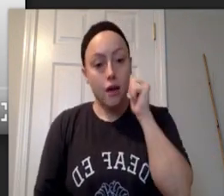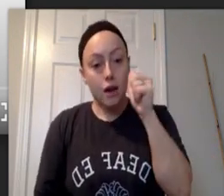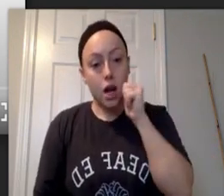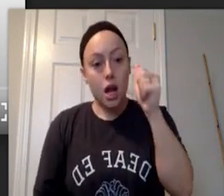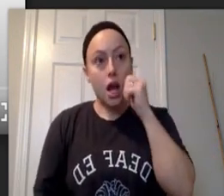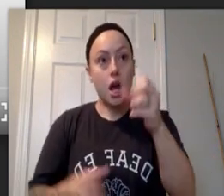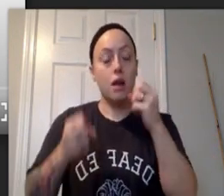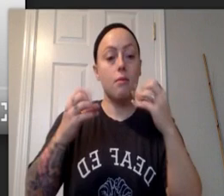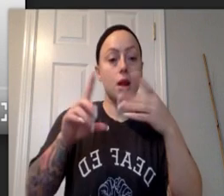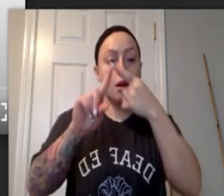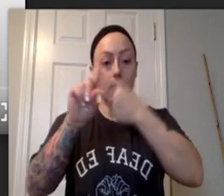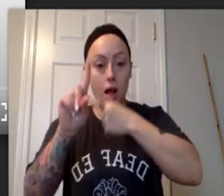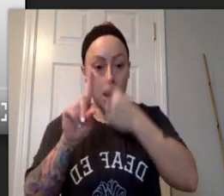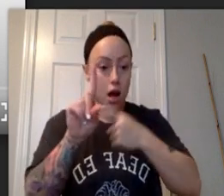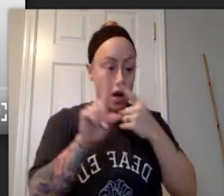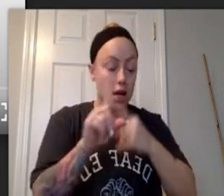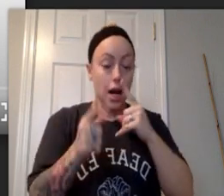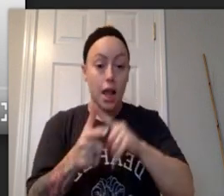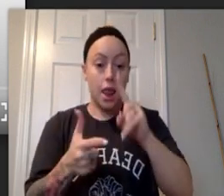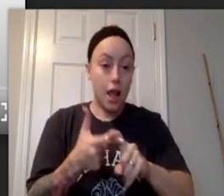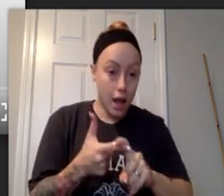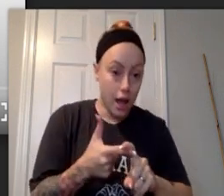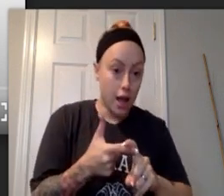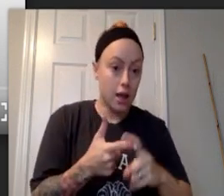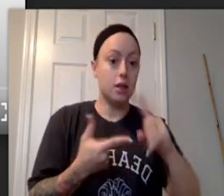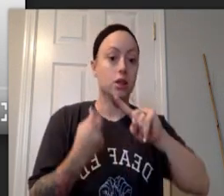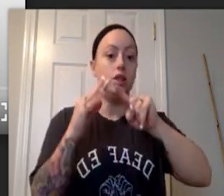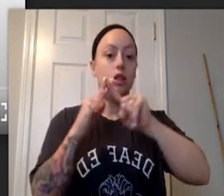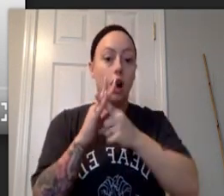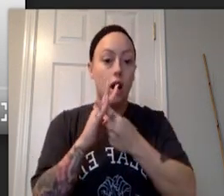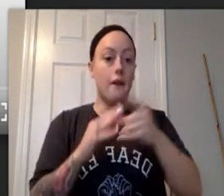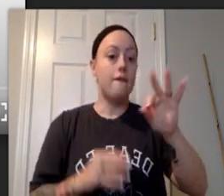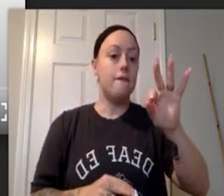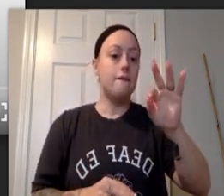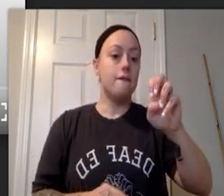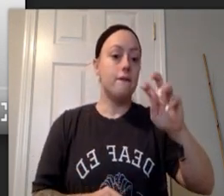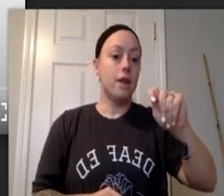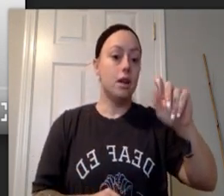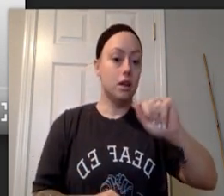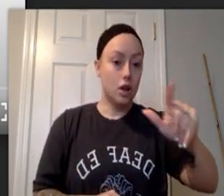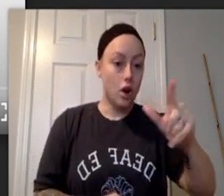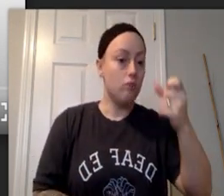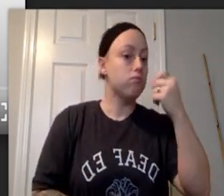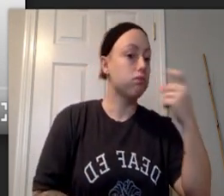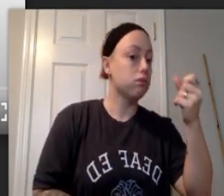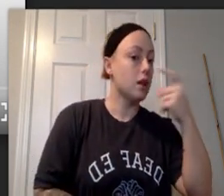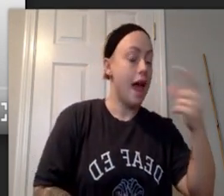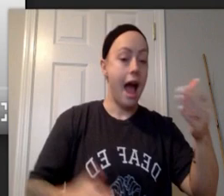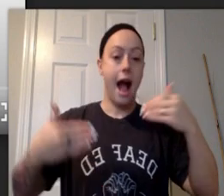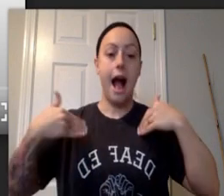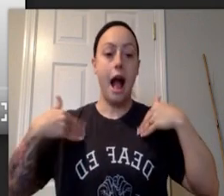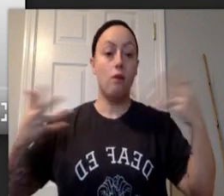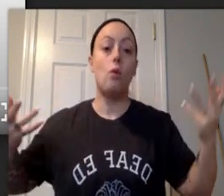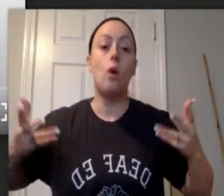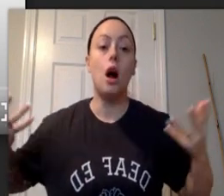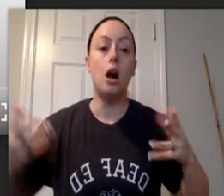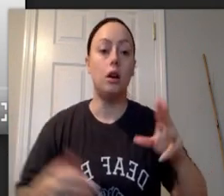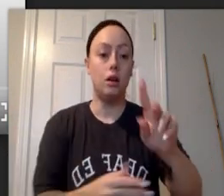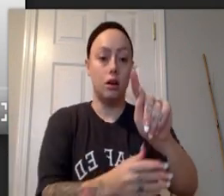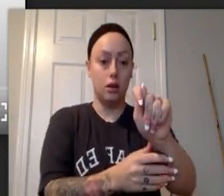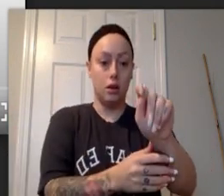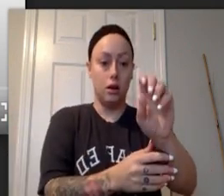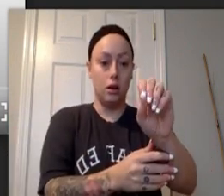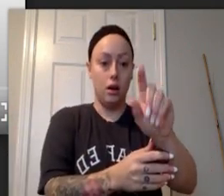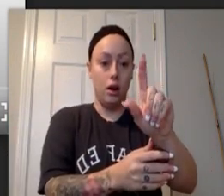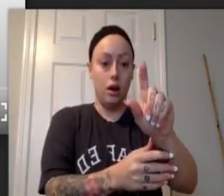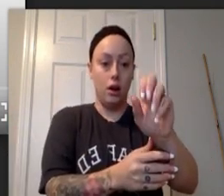started taking fentanyl, I built up a tolerance, right? So I can safely ingest an amount of fentanyl in that